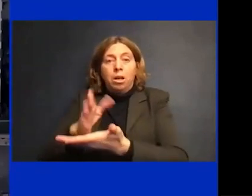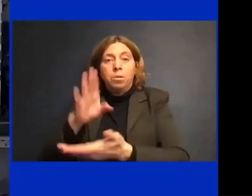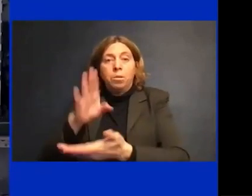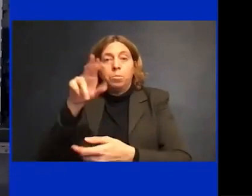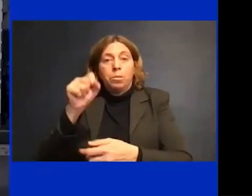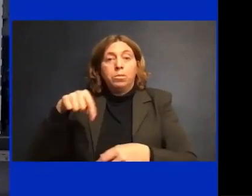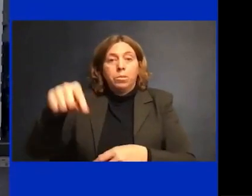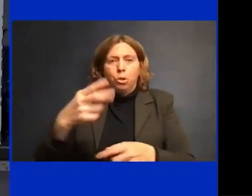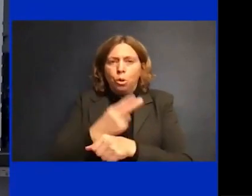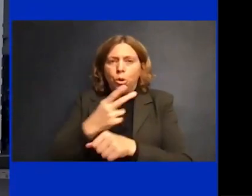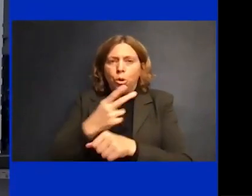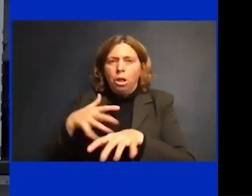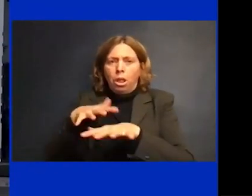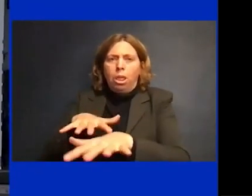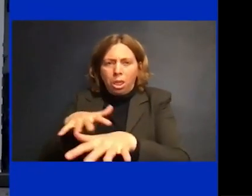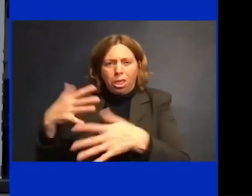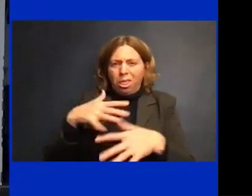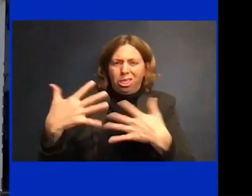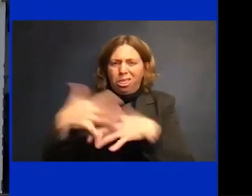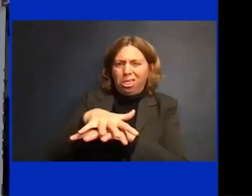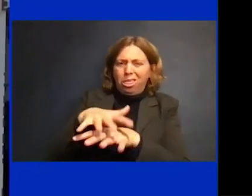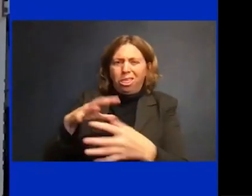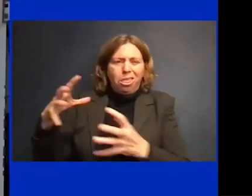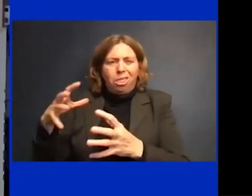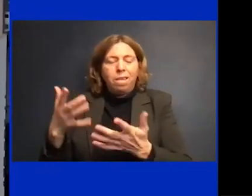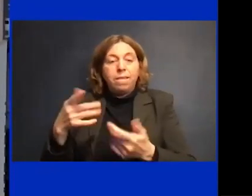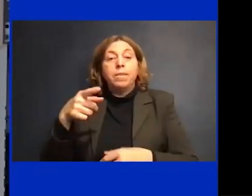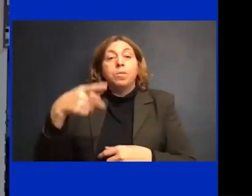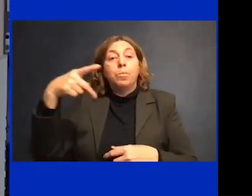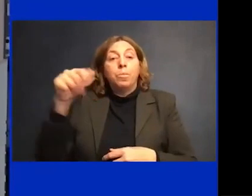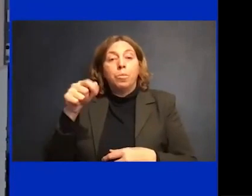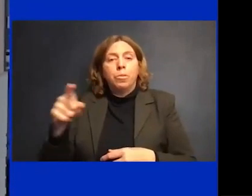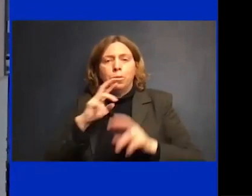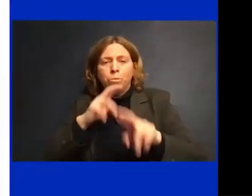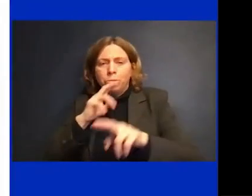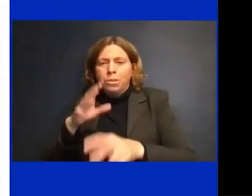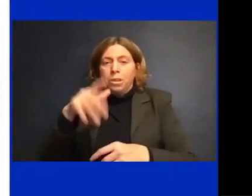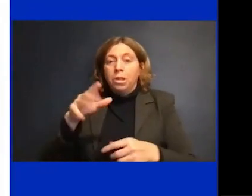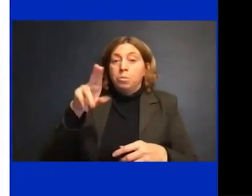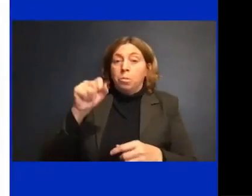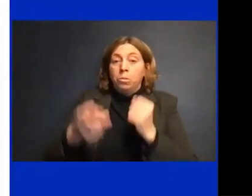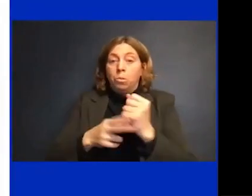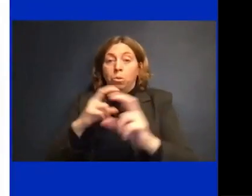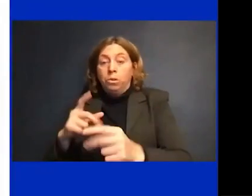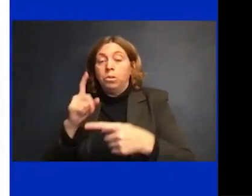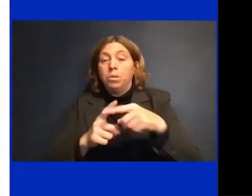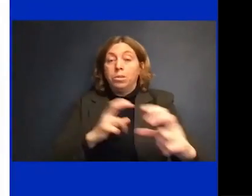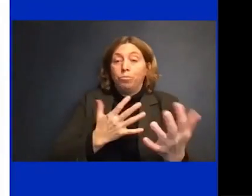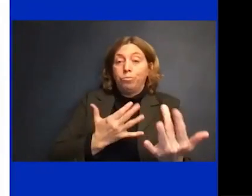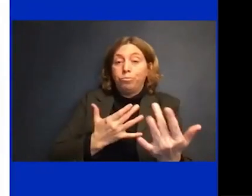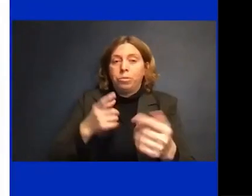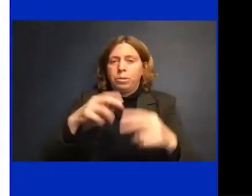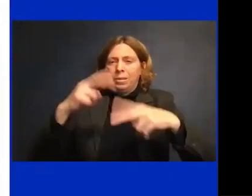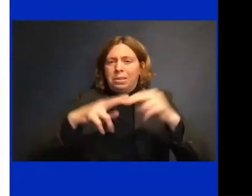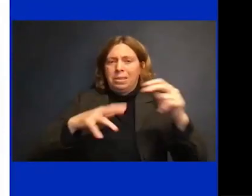parking across various locations, the Port Authority responded by incorporating a bus storage and staging facility that